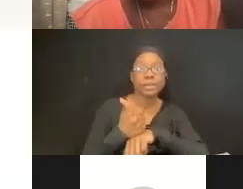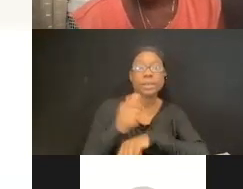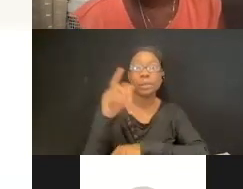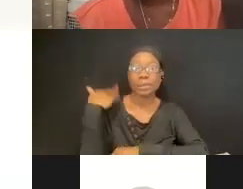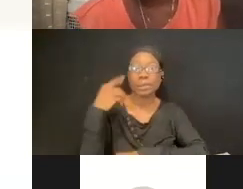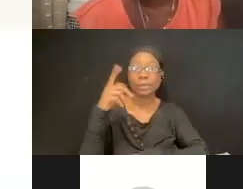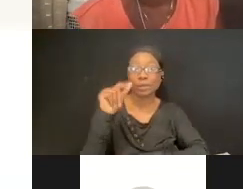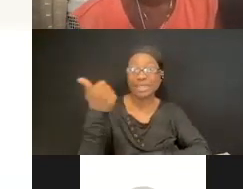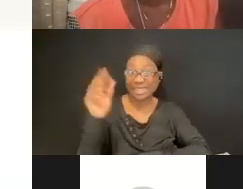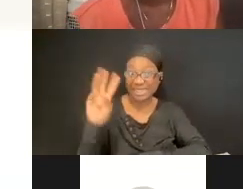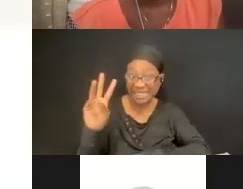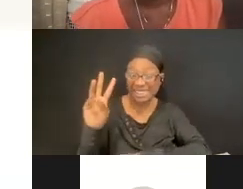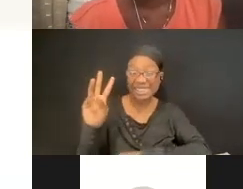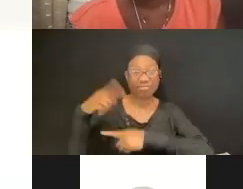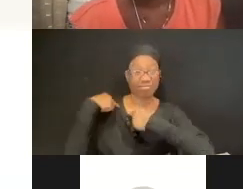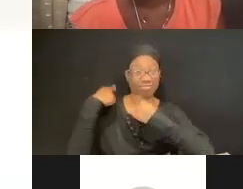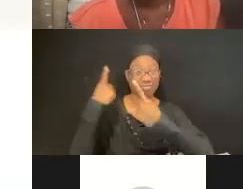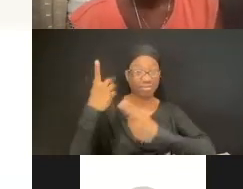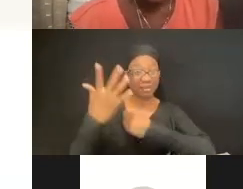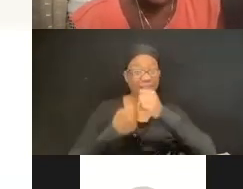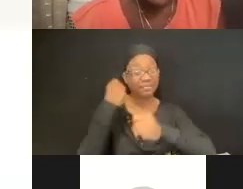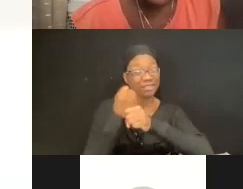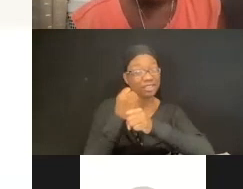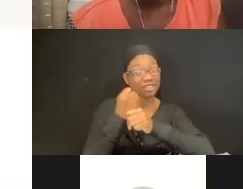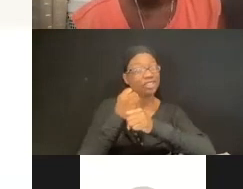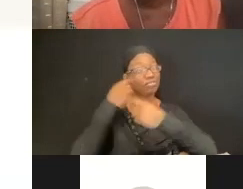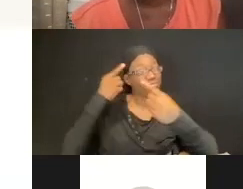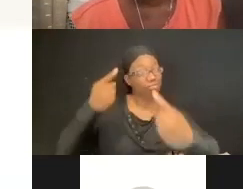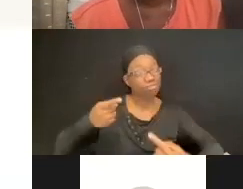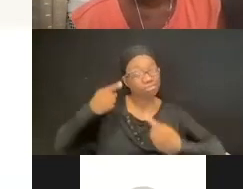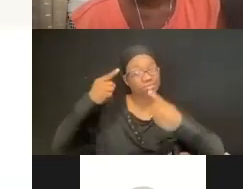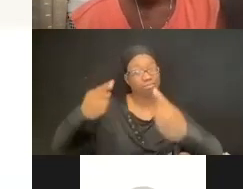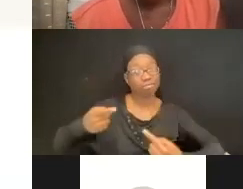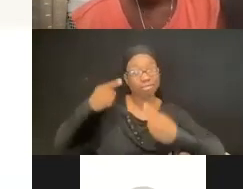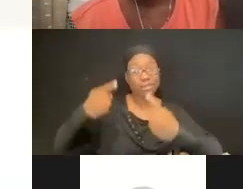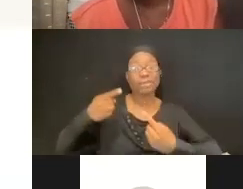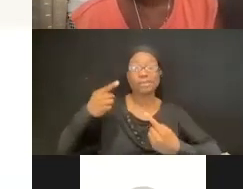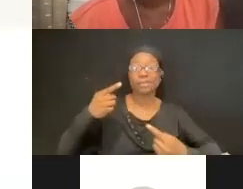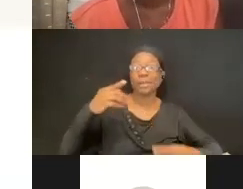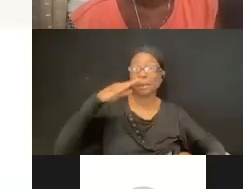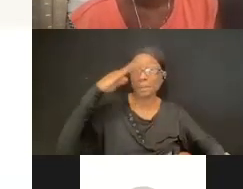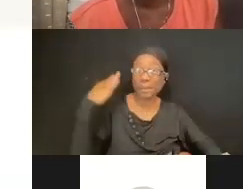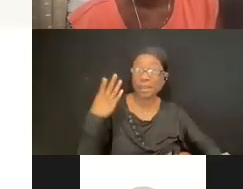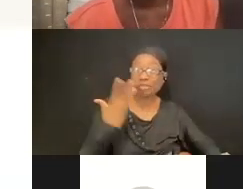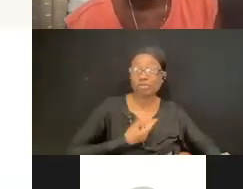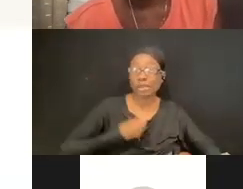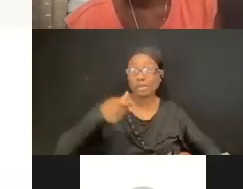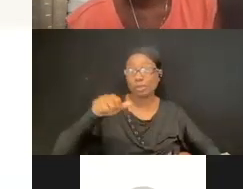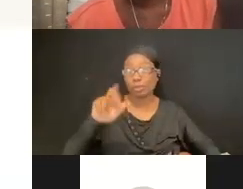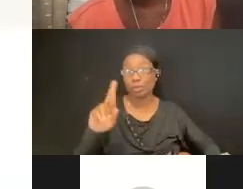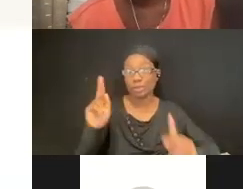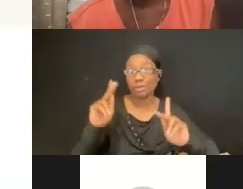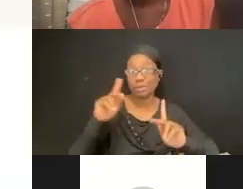hard 5 years since then. And trans folks in the state, namely Black, trans, and queer folks in the state, we